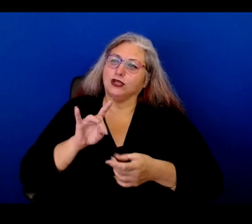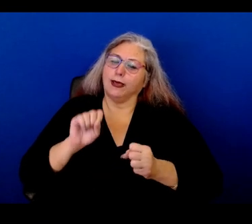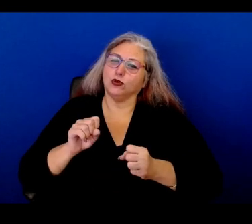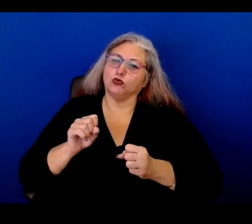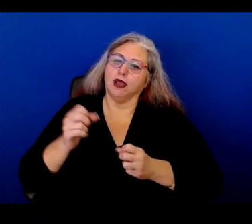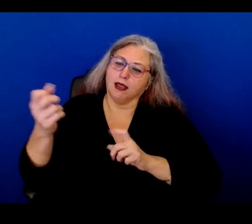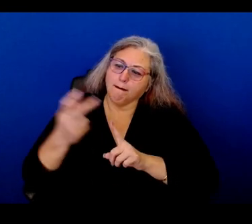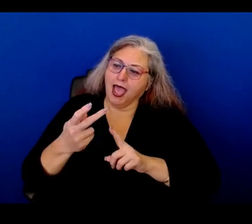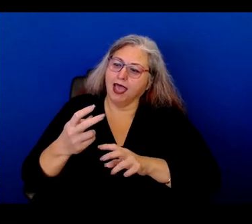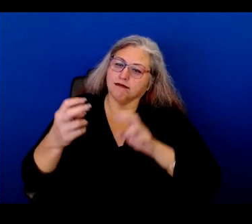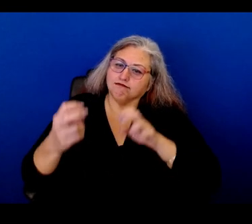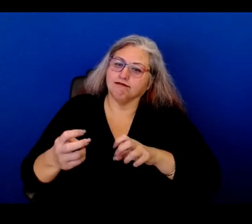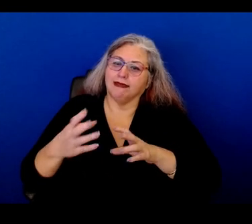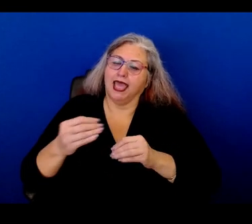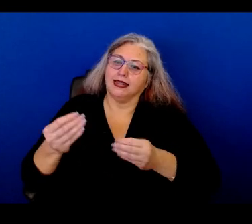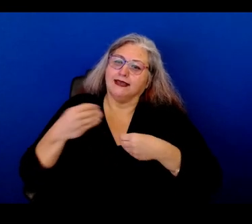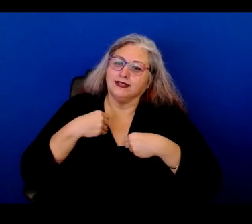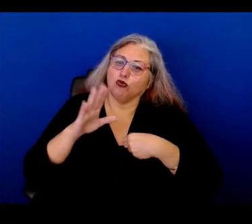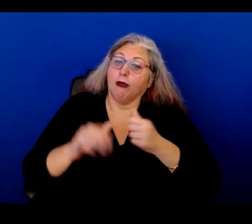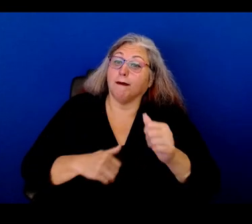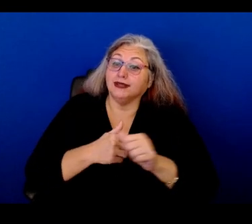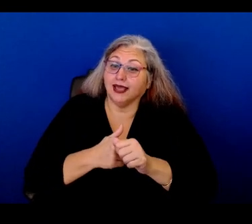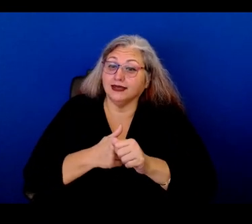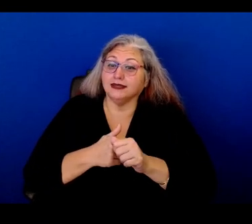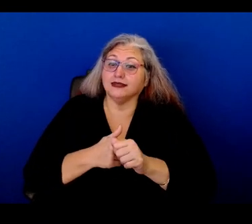to people, because there are